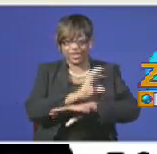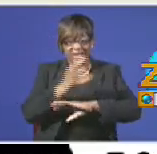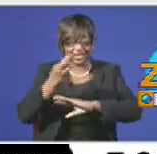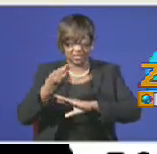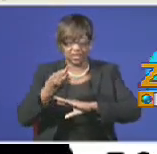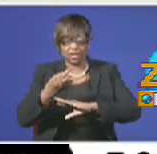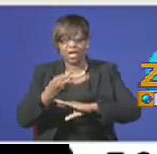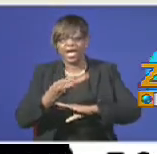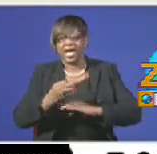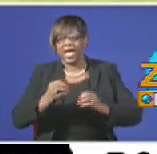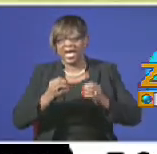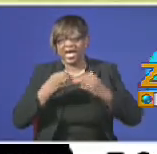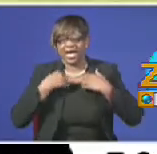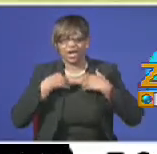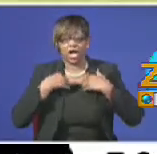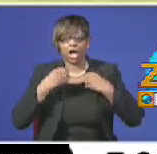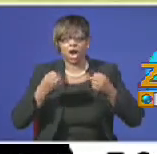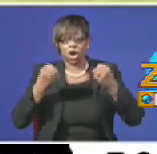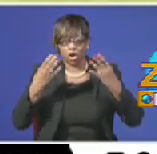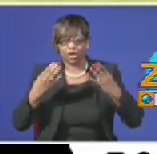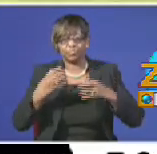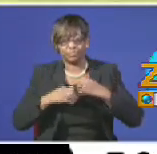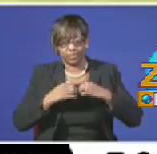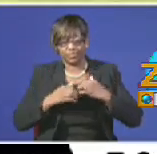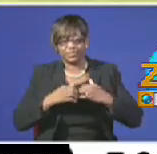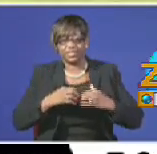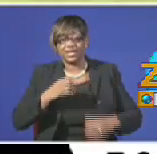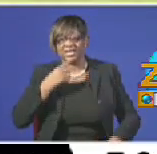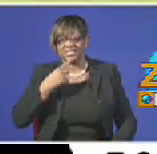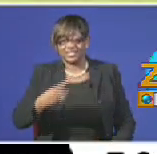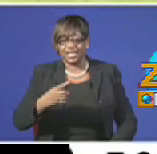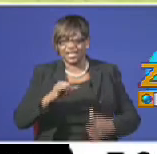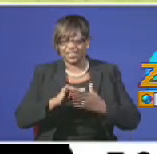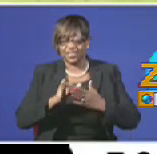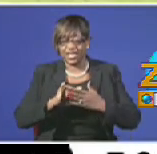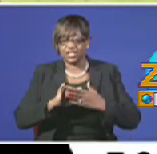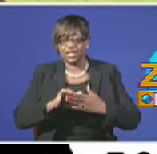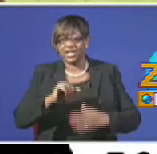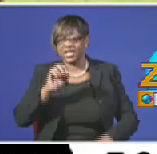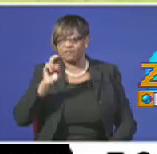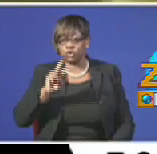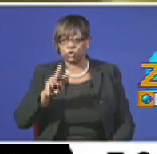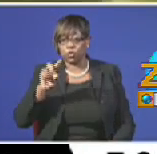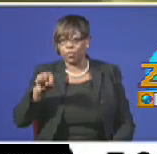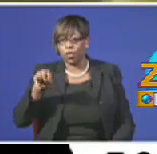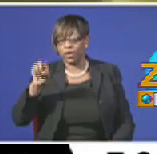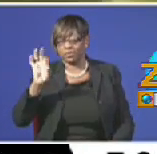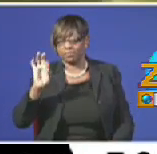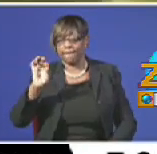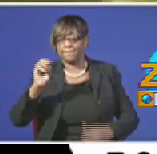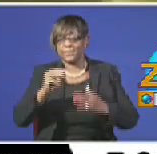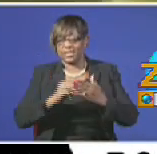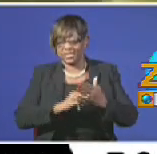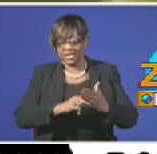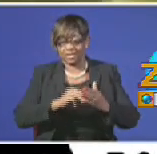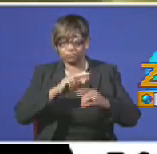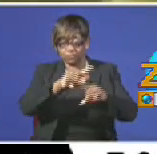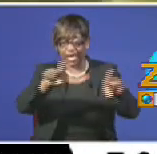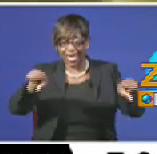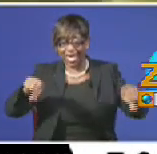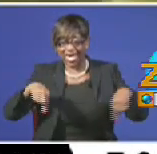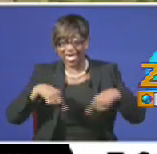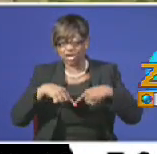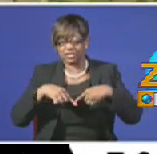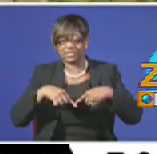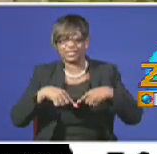pandemic. Executive Director Eric Carey says the agency, whose parks make up 2.1 million acres and features parks like the Retreat Park